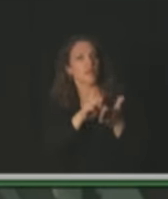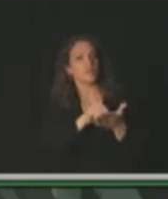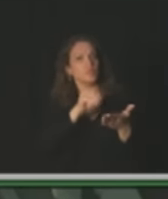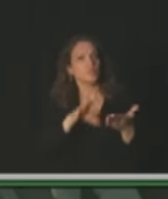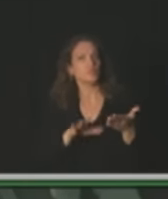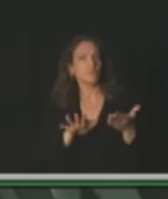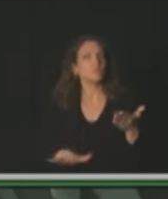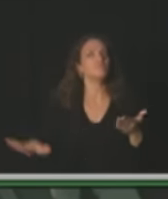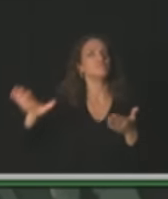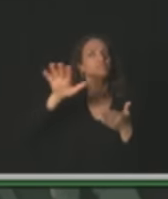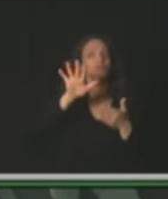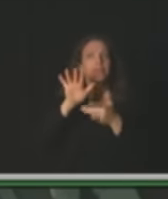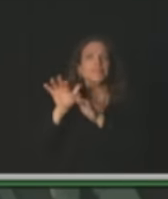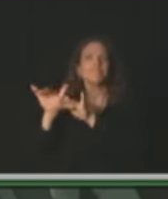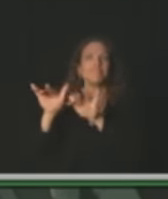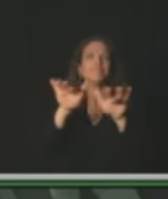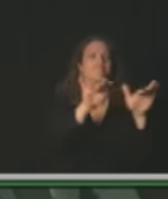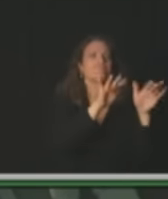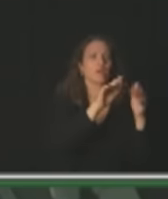Ask questions.